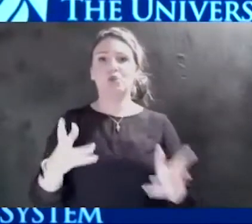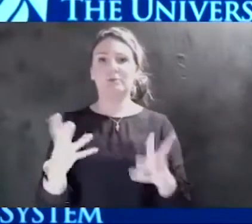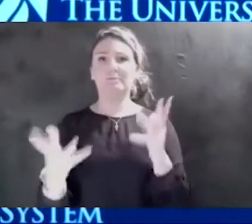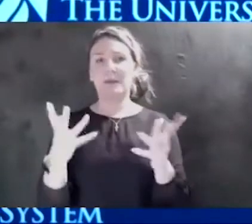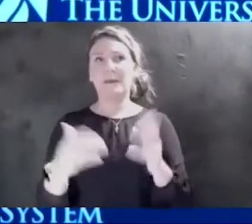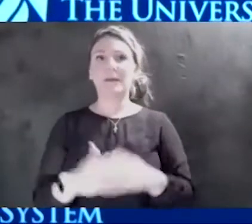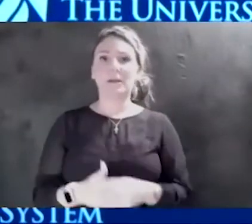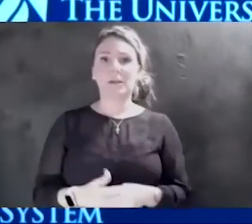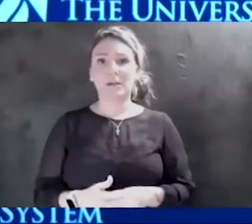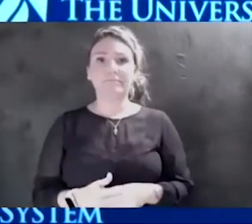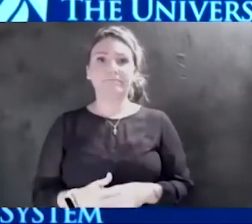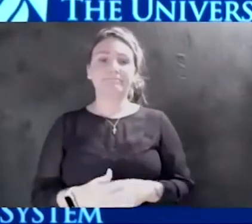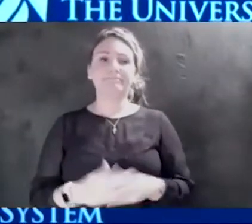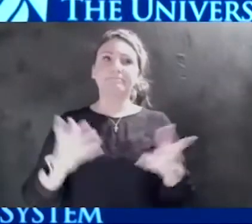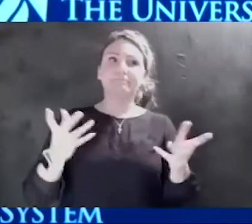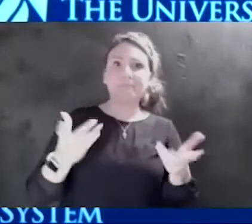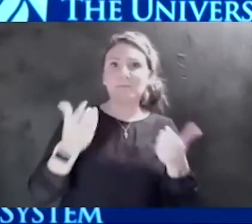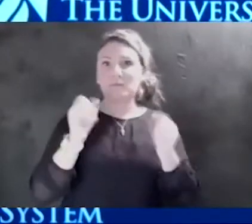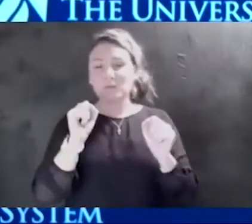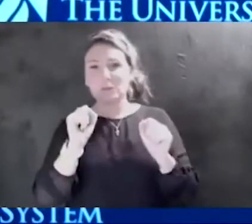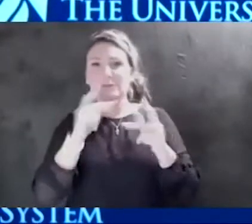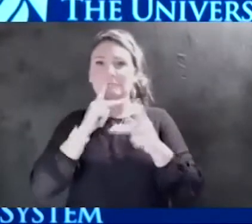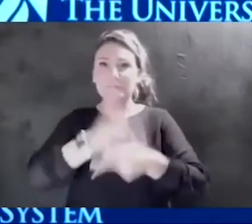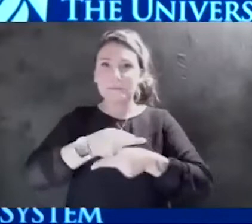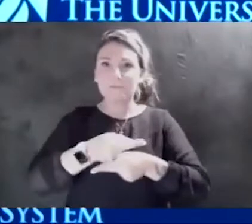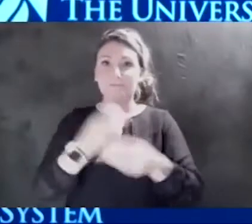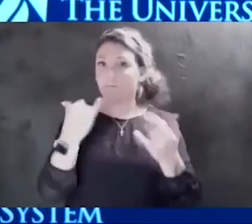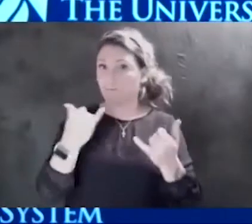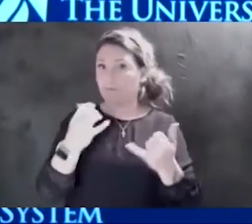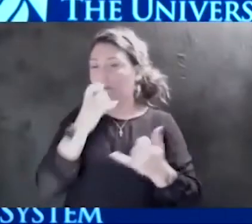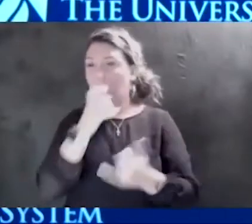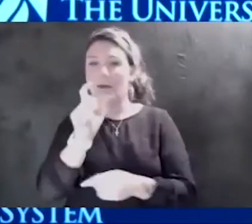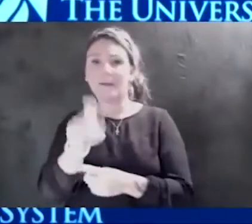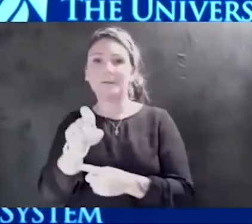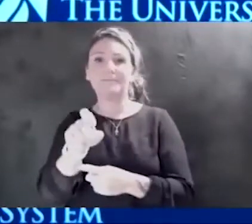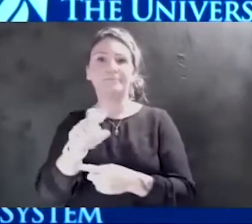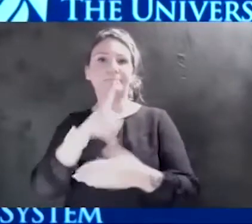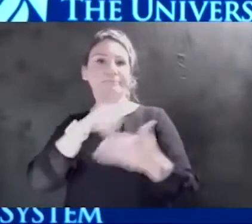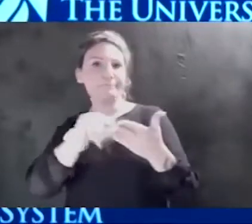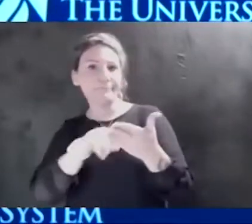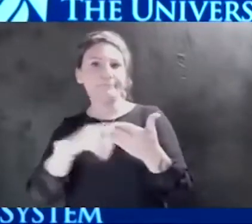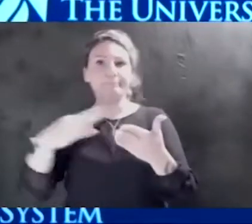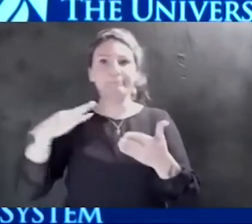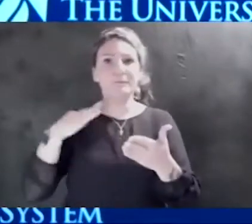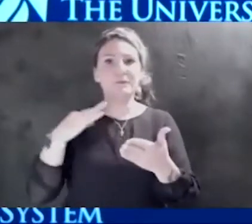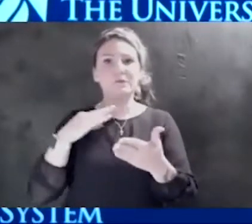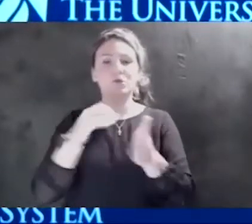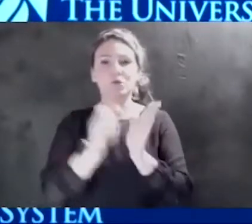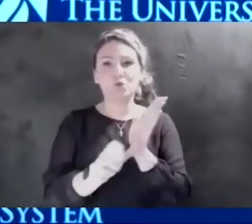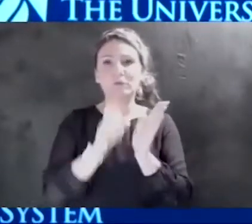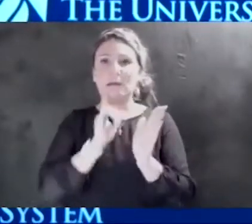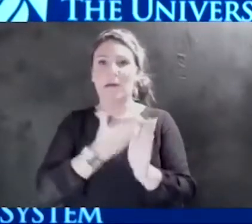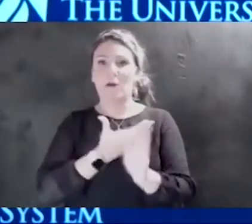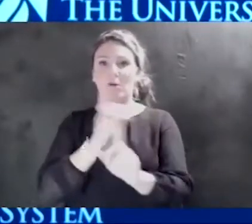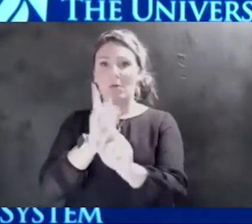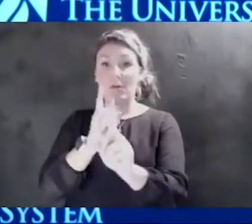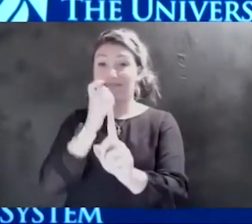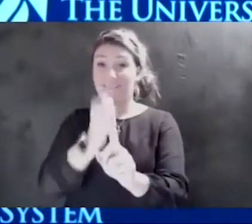even more carefully. Right now, we haven't had to cancel in elective surgeries. Our goal is to not do that, because when we do that,